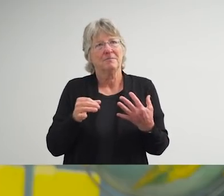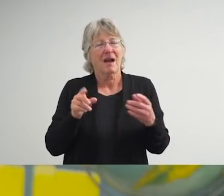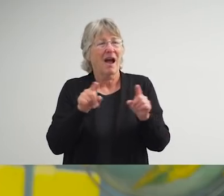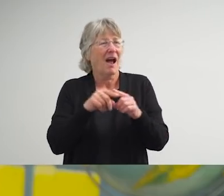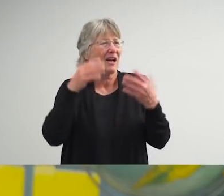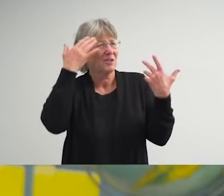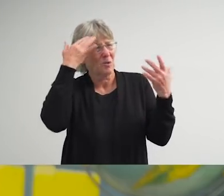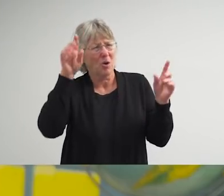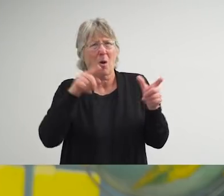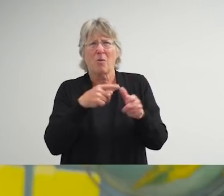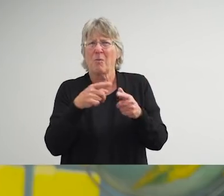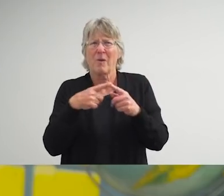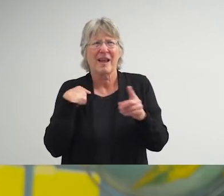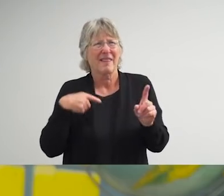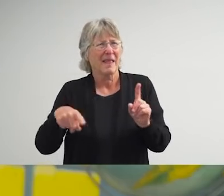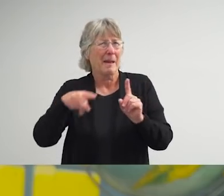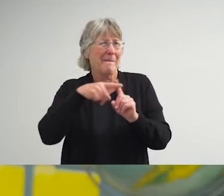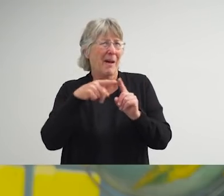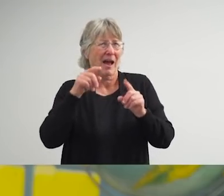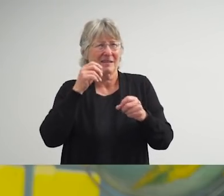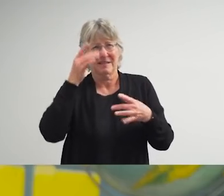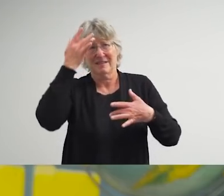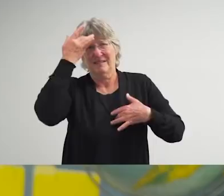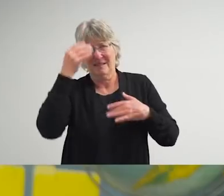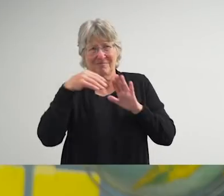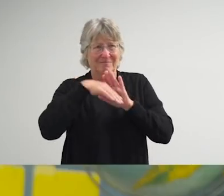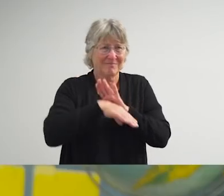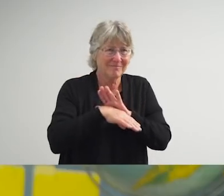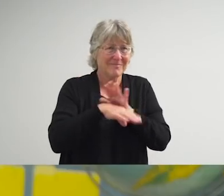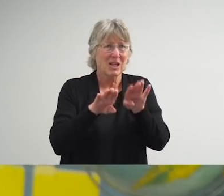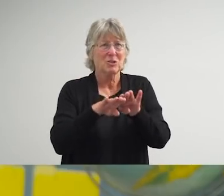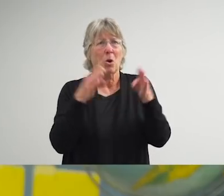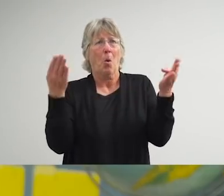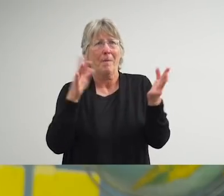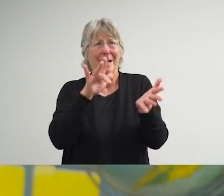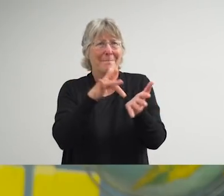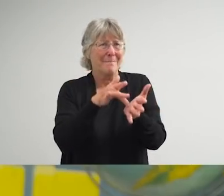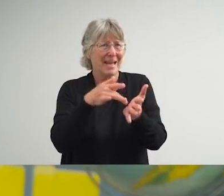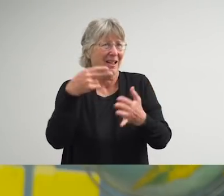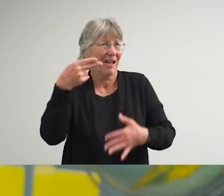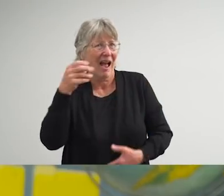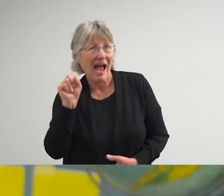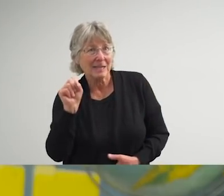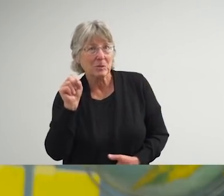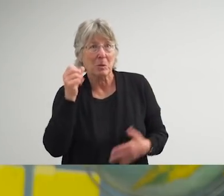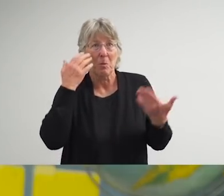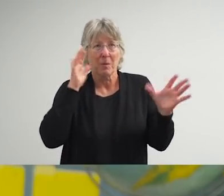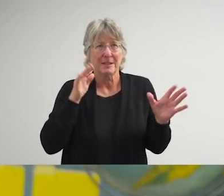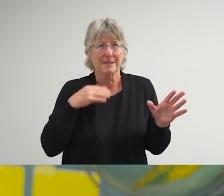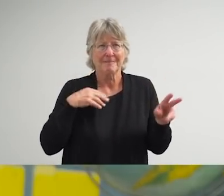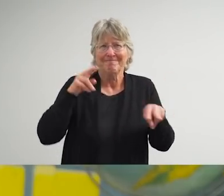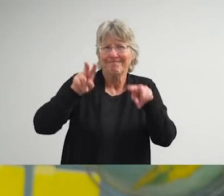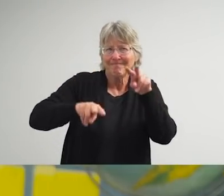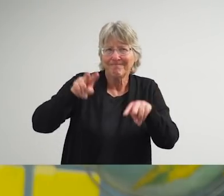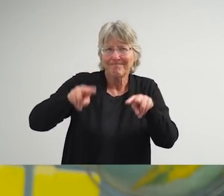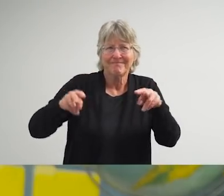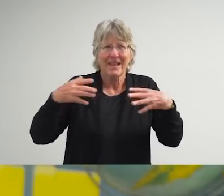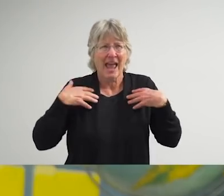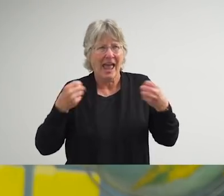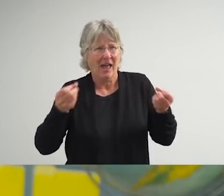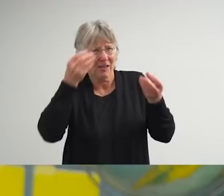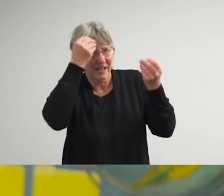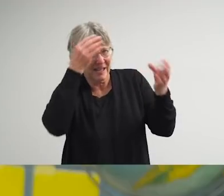don't know when the case rate will drop low enough to make it permissible to open middle and high schools. As we monitor the health data